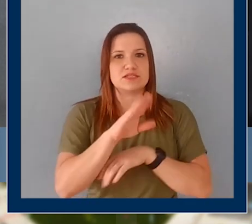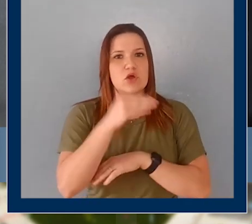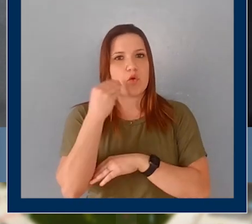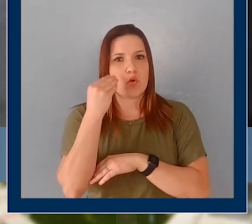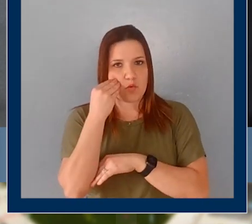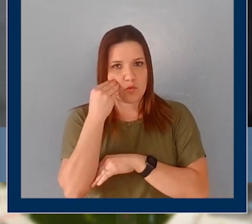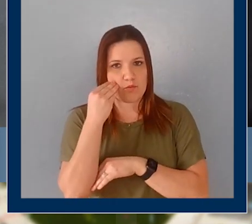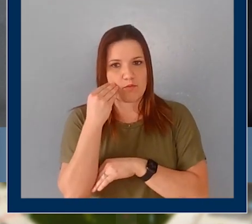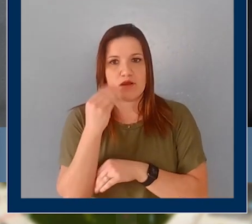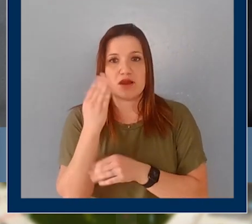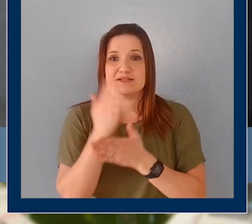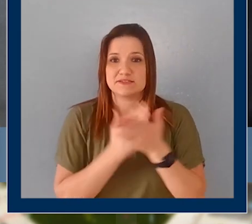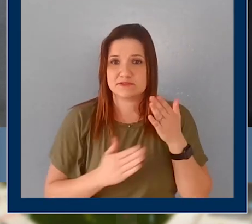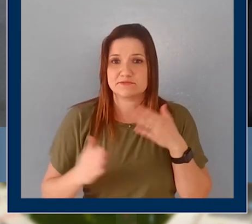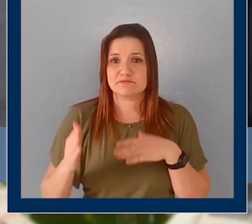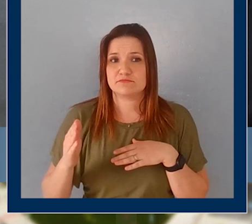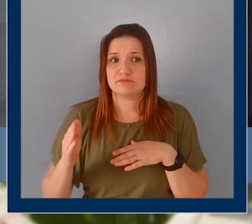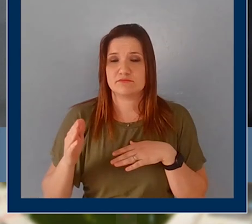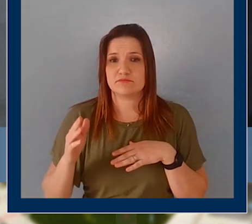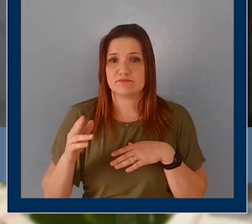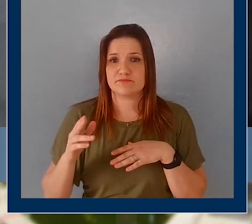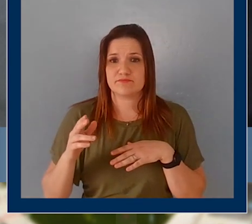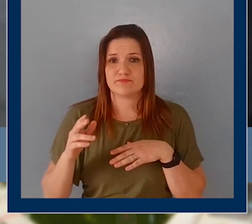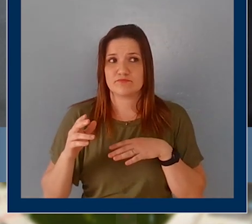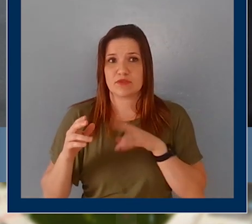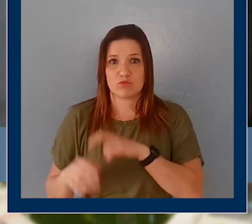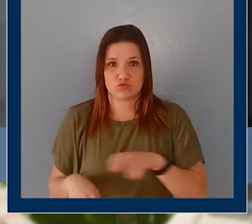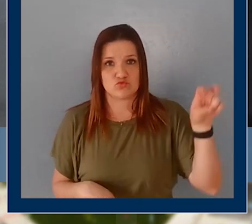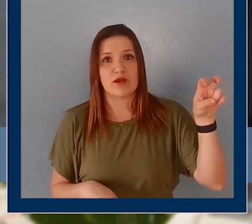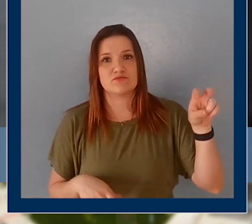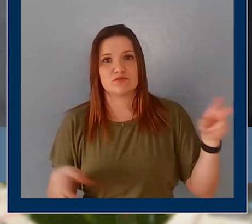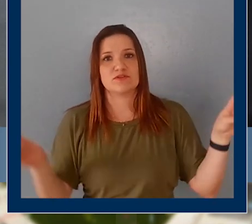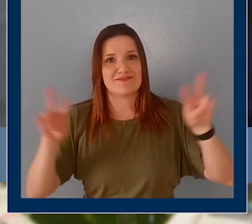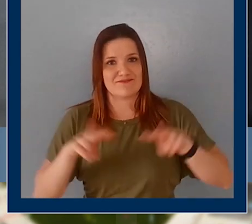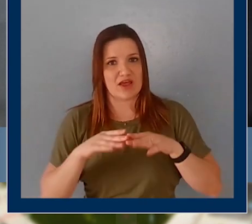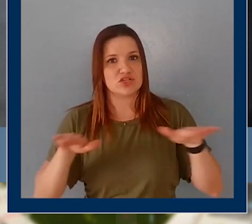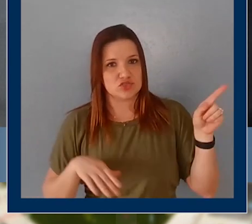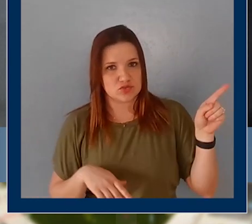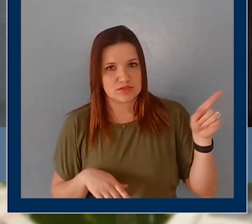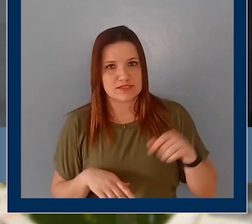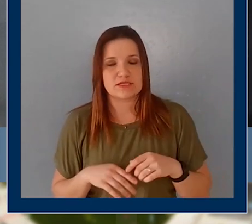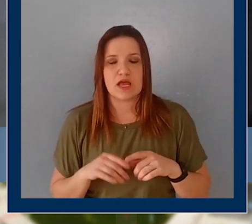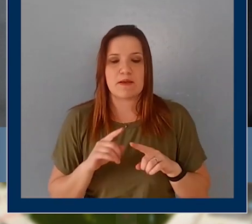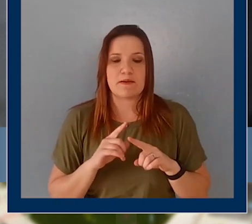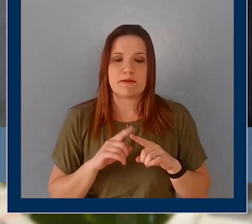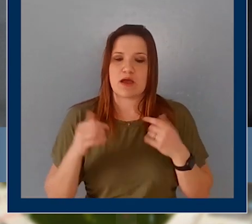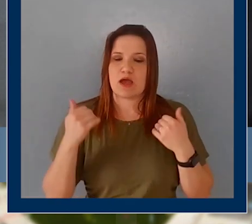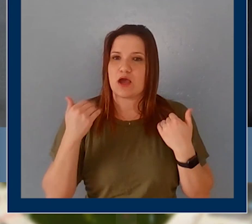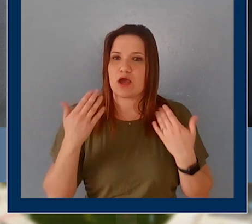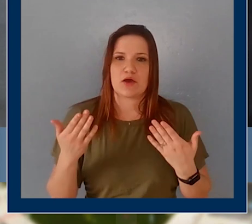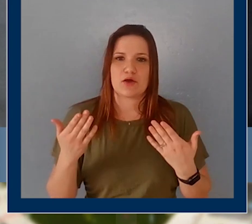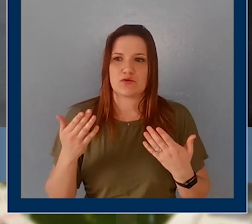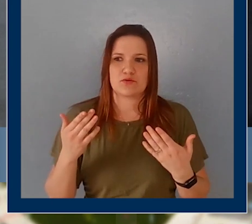lasting effects. So we have taken care of COVID positive children here at Cahuilla